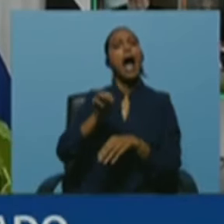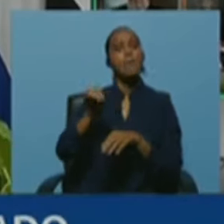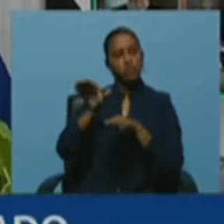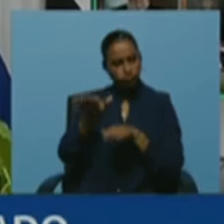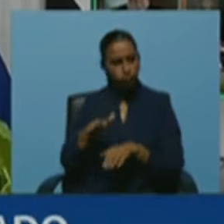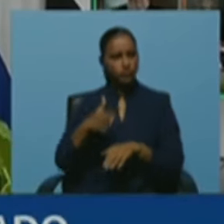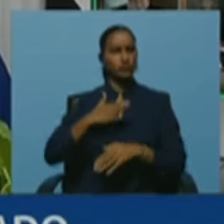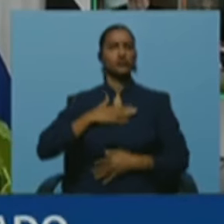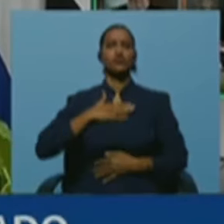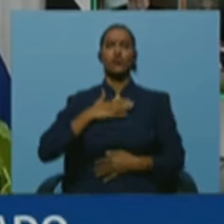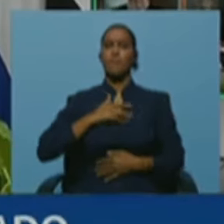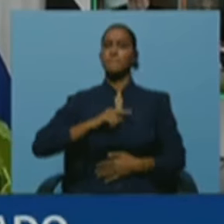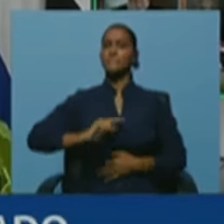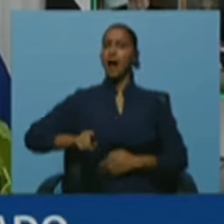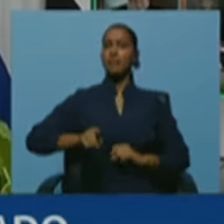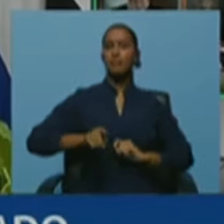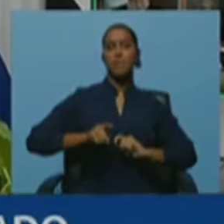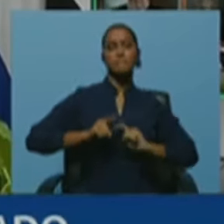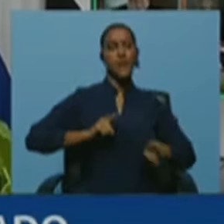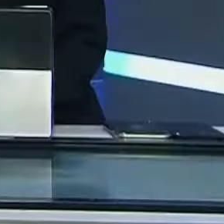Asian and American continents.